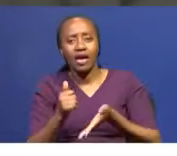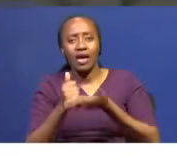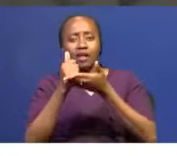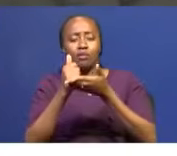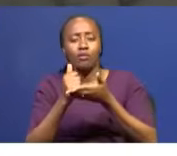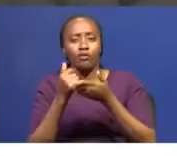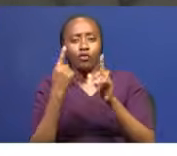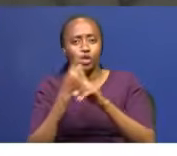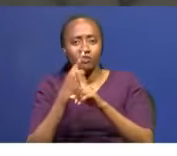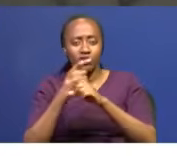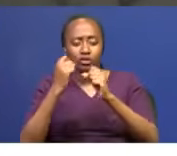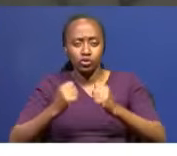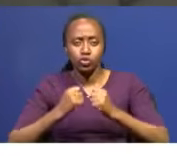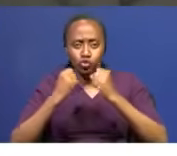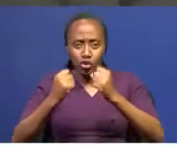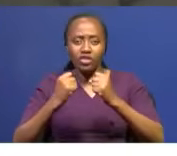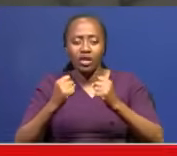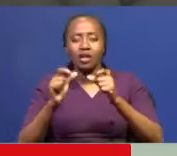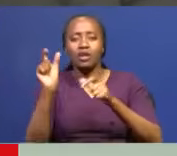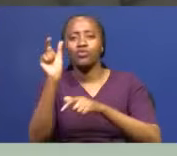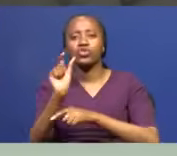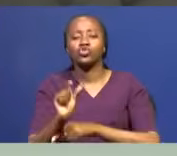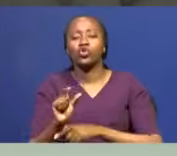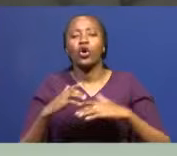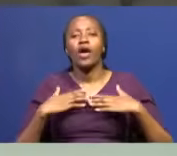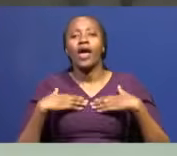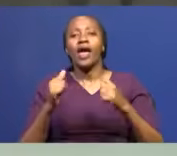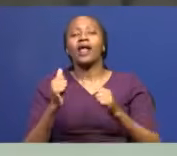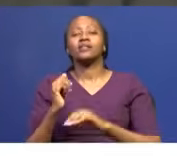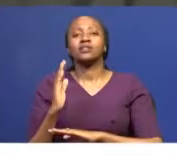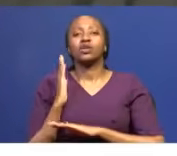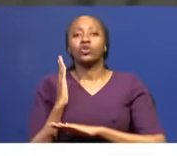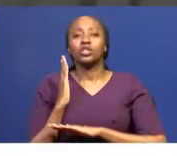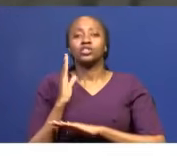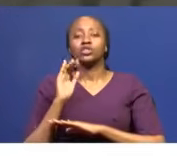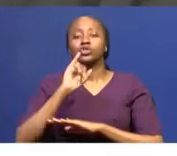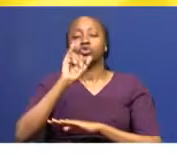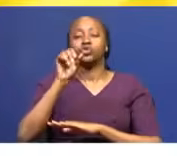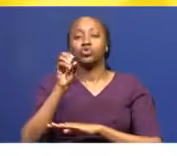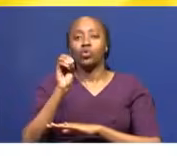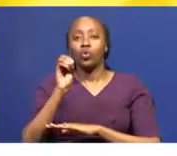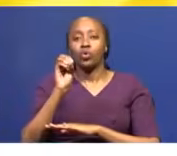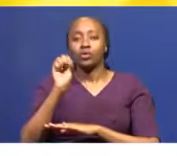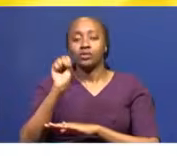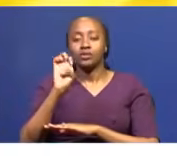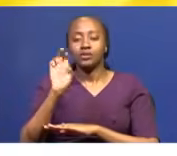and strengthening regional health security. Joseph Wahungu reports.